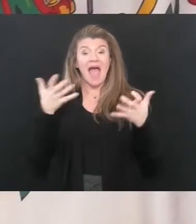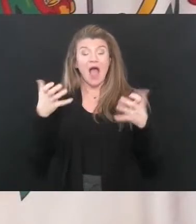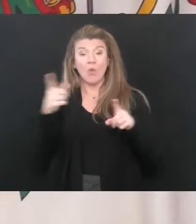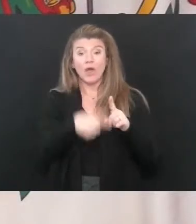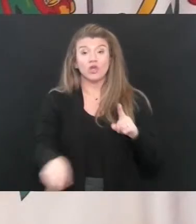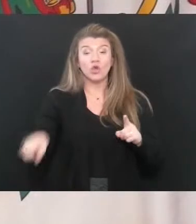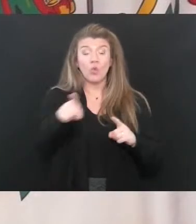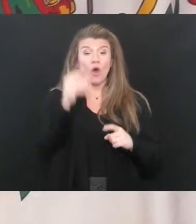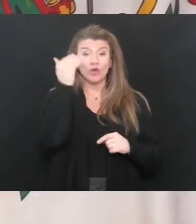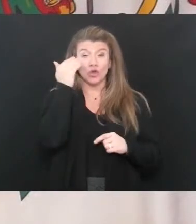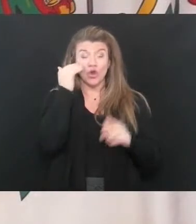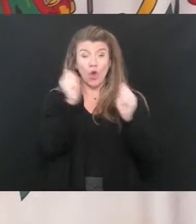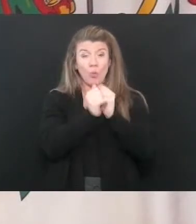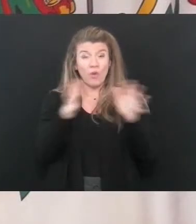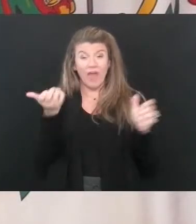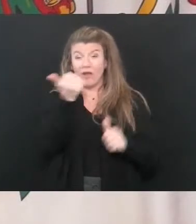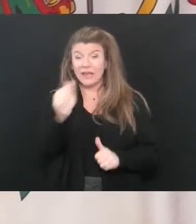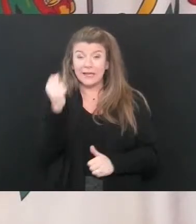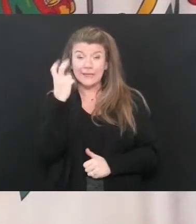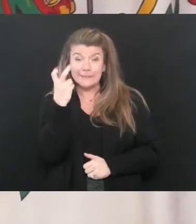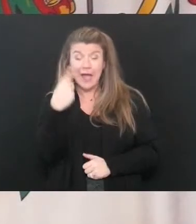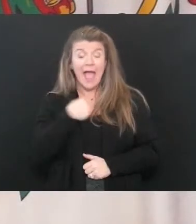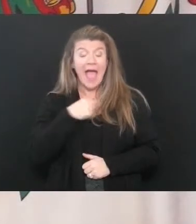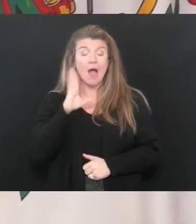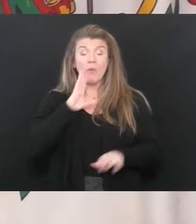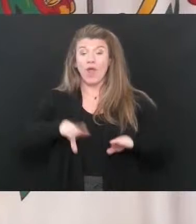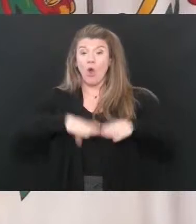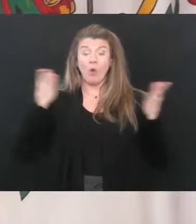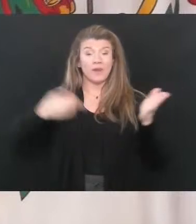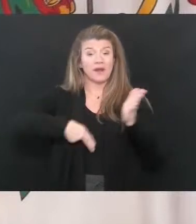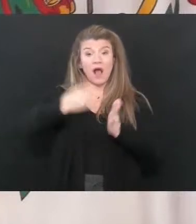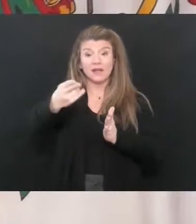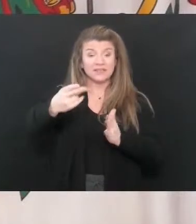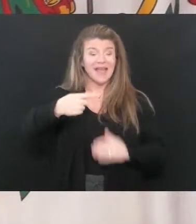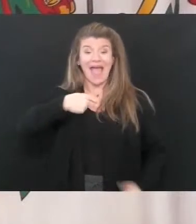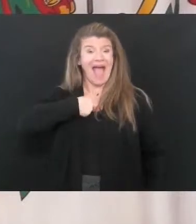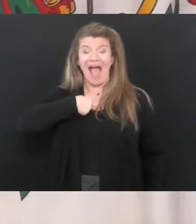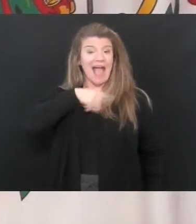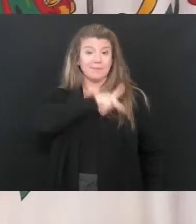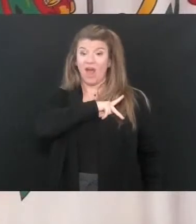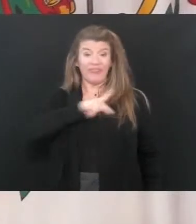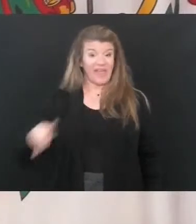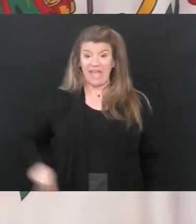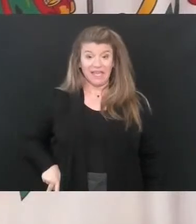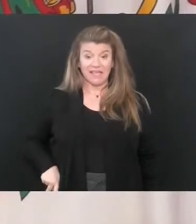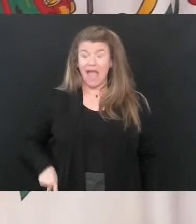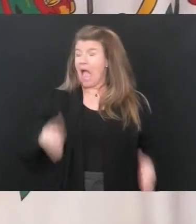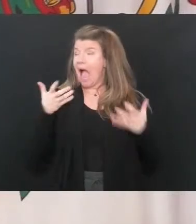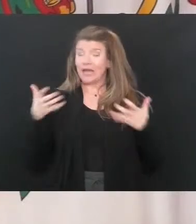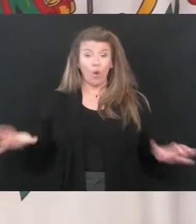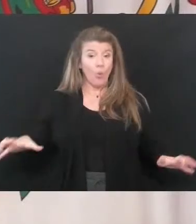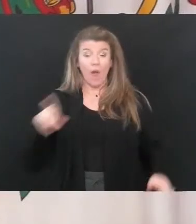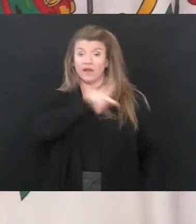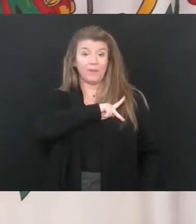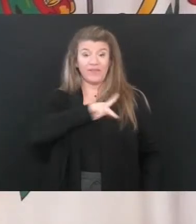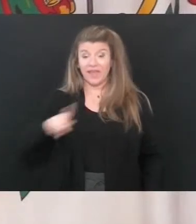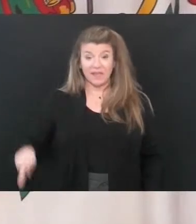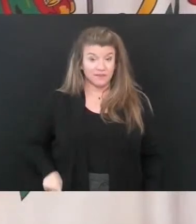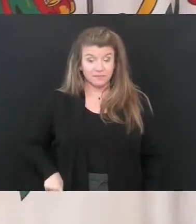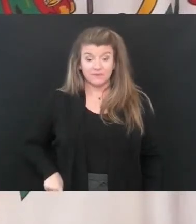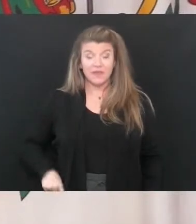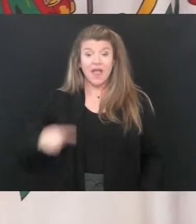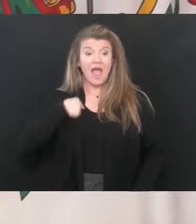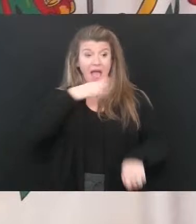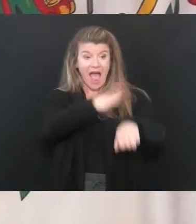question, I want to continue to be just transparent in every way. I'm not the king. I don't want to be the king. Absolutely. I call on